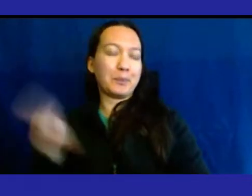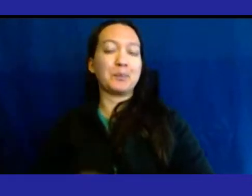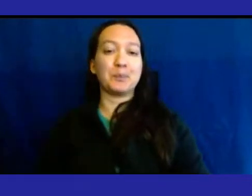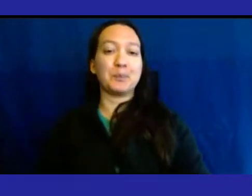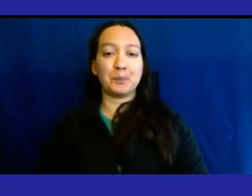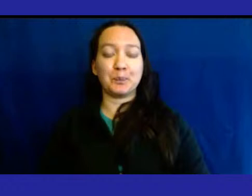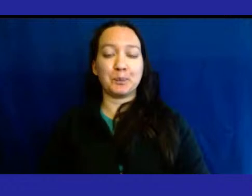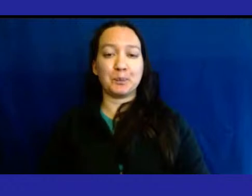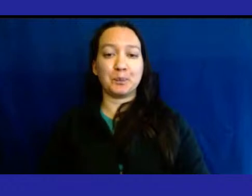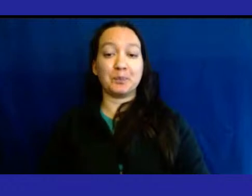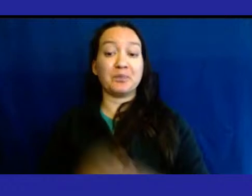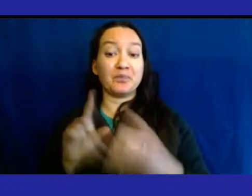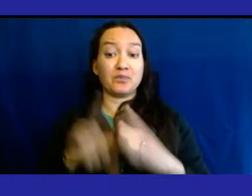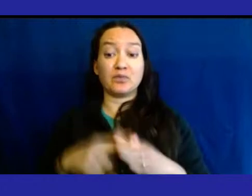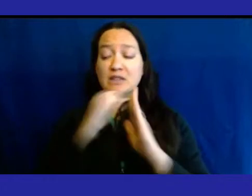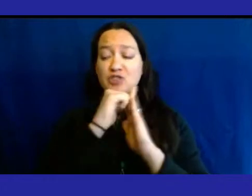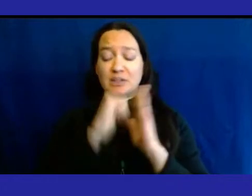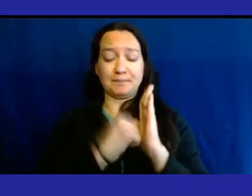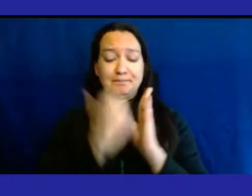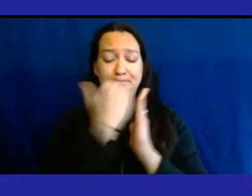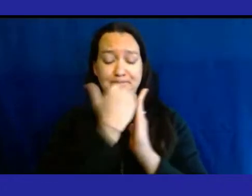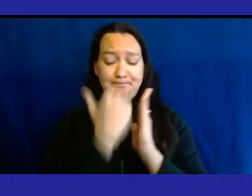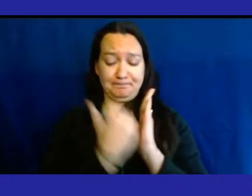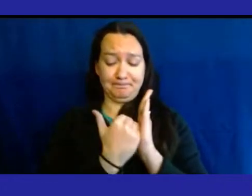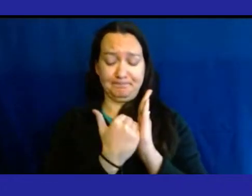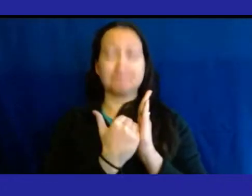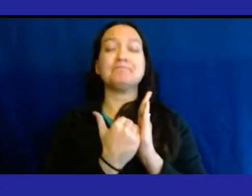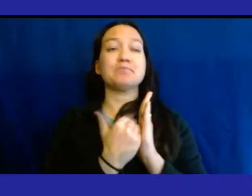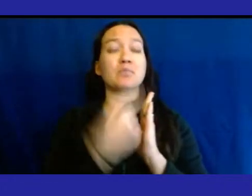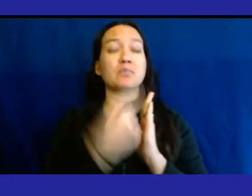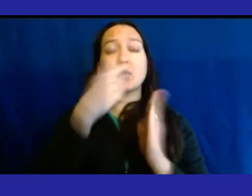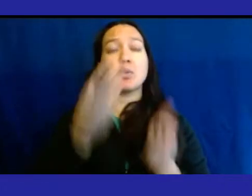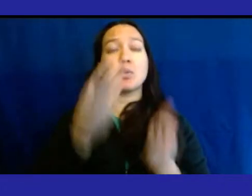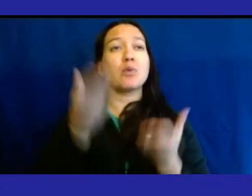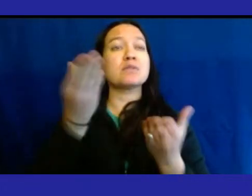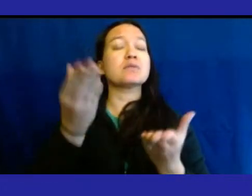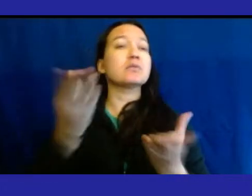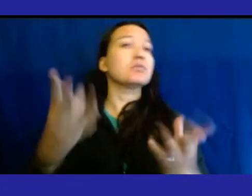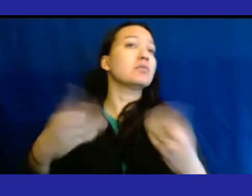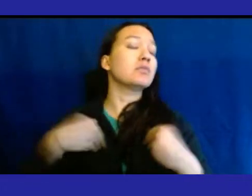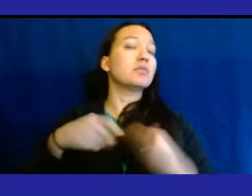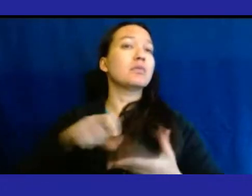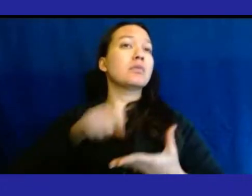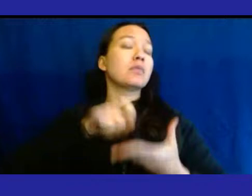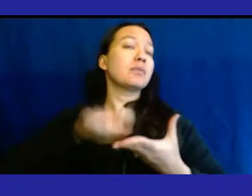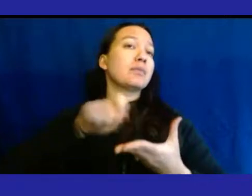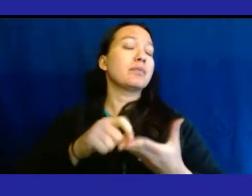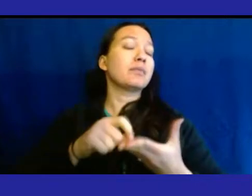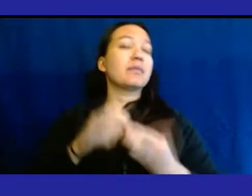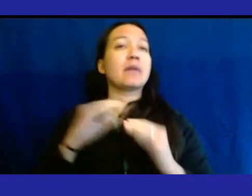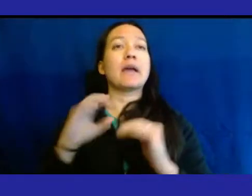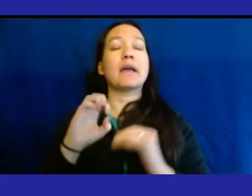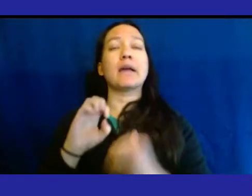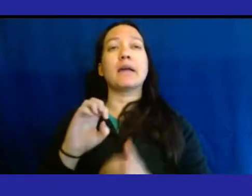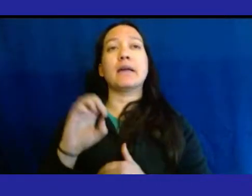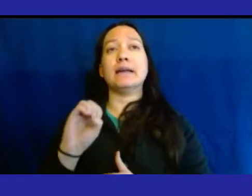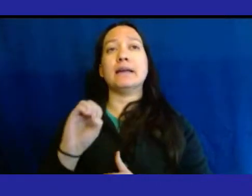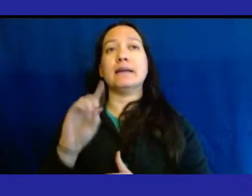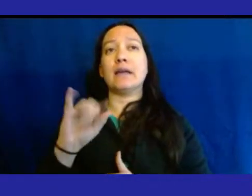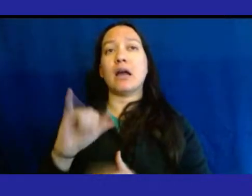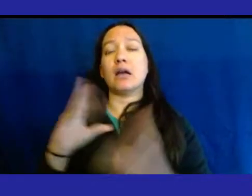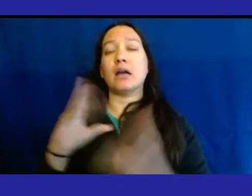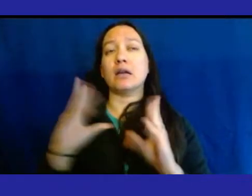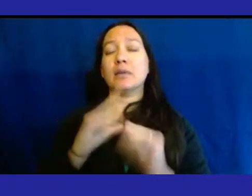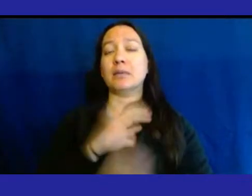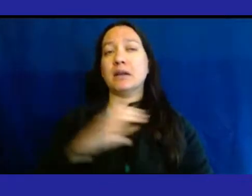let me start. On the agenda, next on the agenda, I would like to propose a motion to adopt the minutes of the Equity, Diversity, and Inclusion Committee